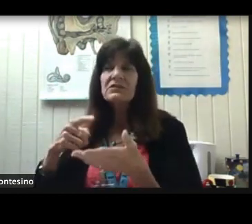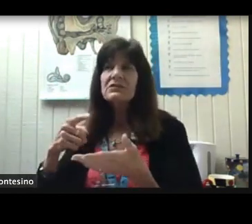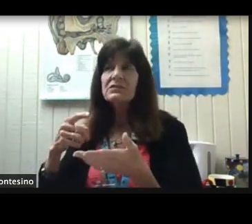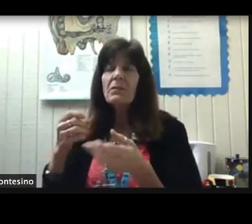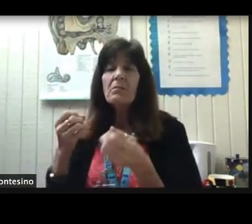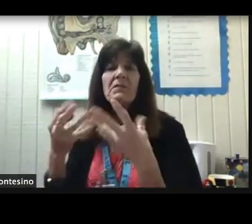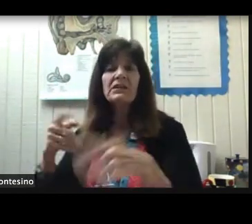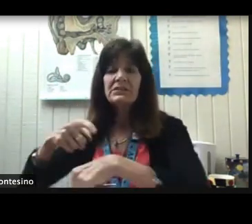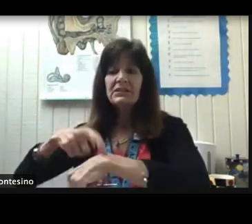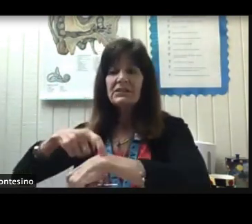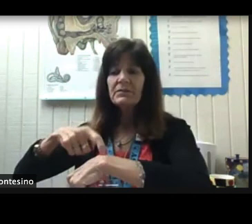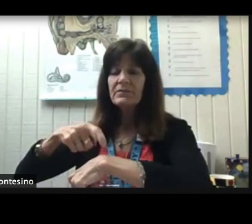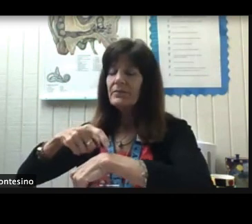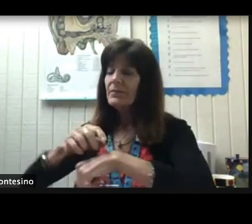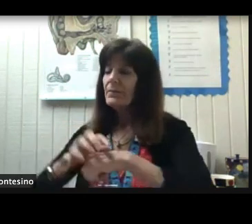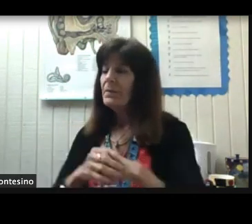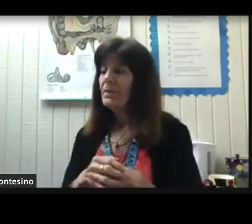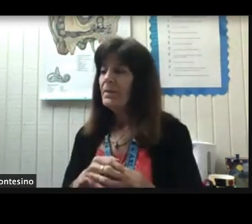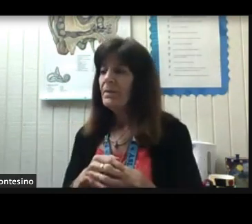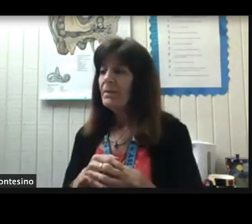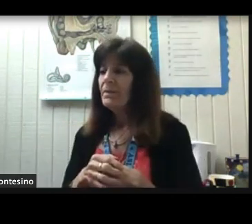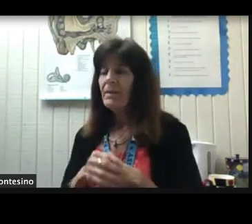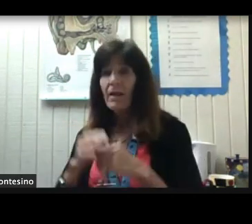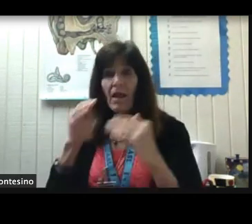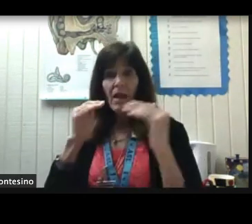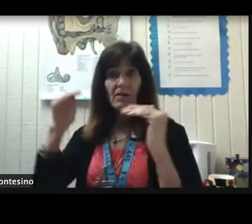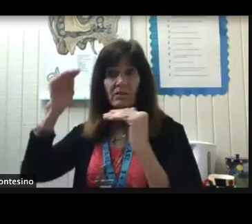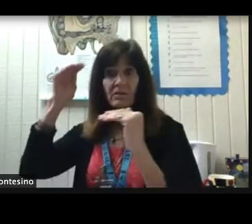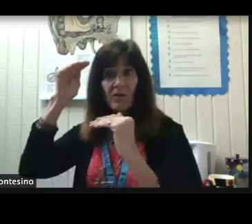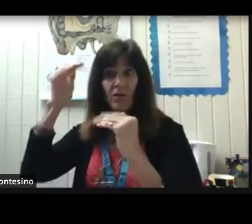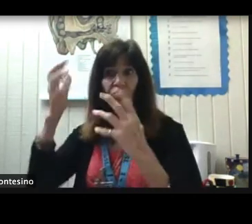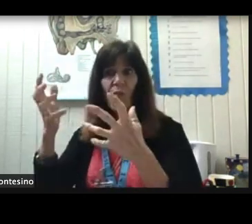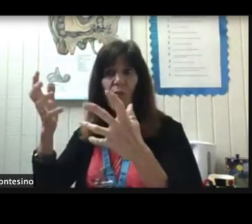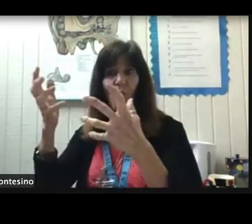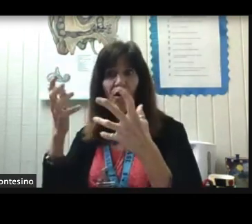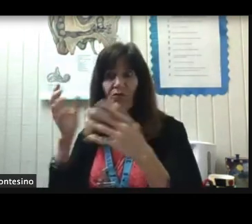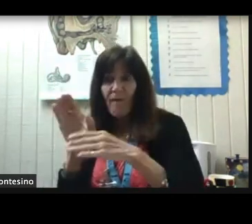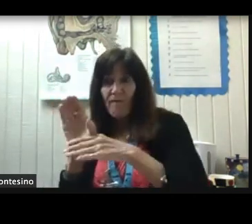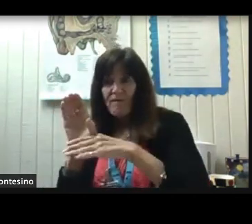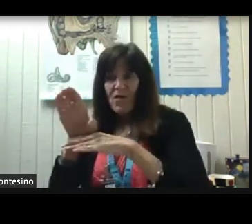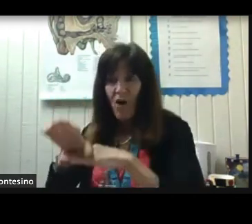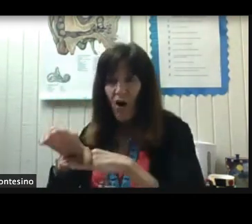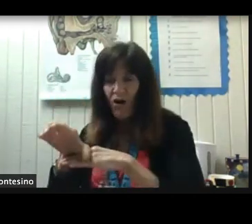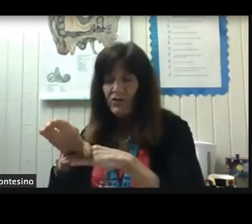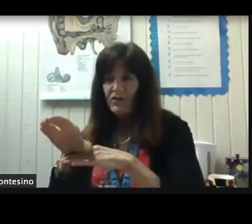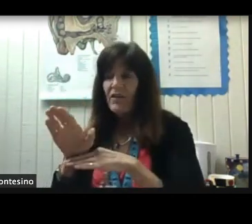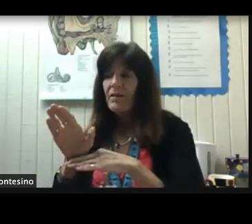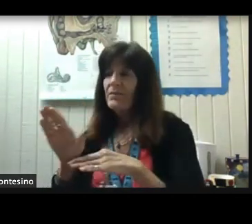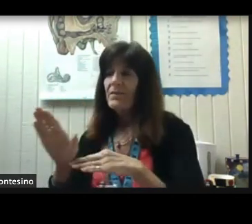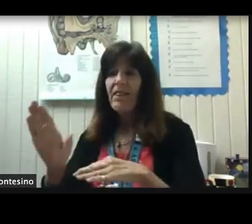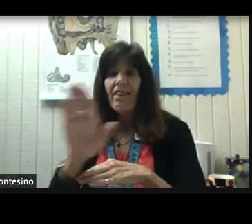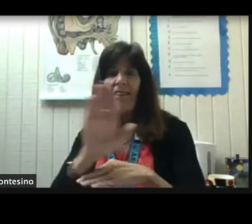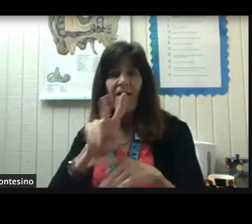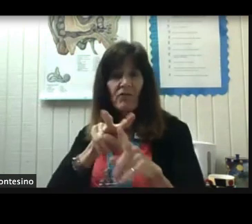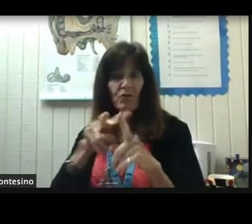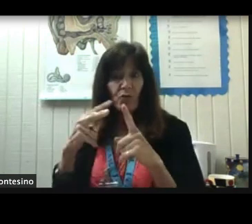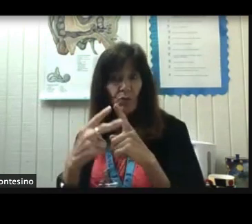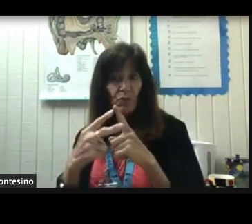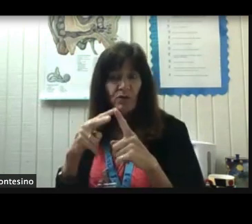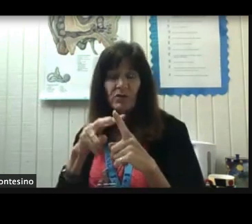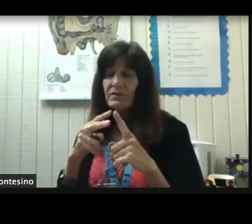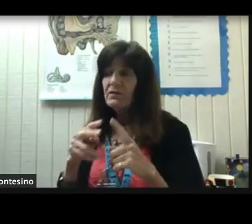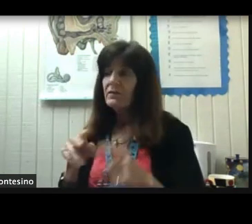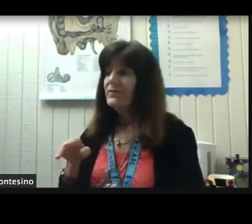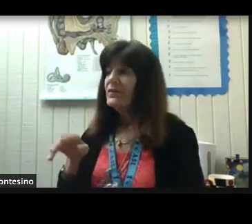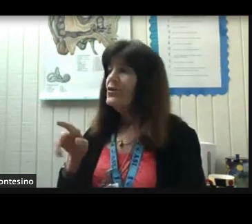I, I do notice often or many times, um, want to force